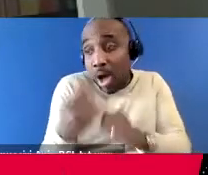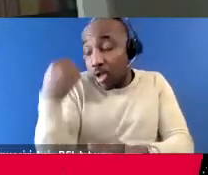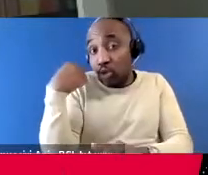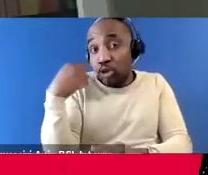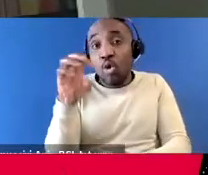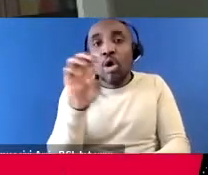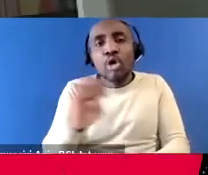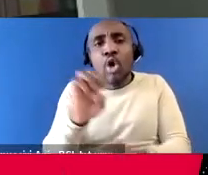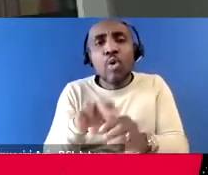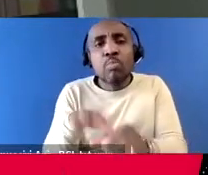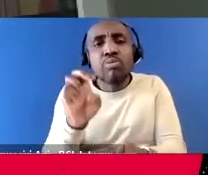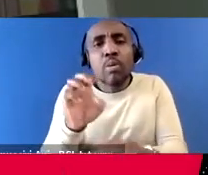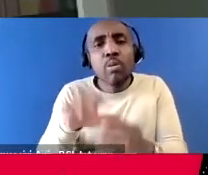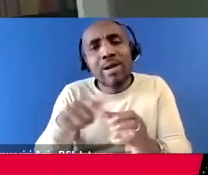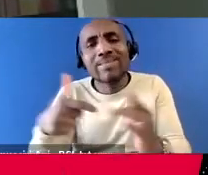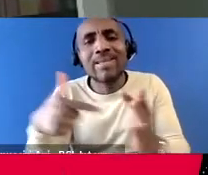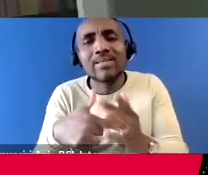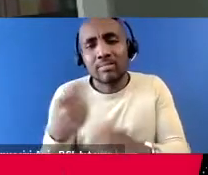the EU,